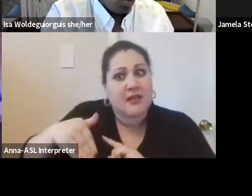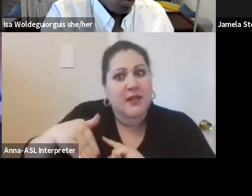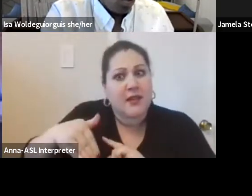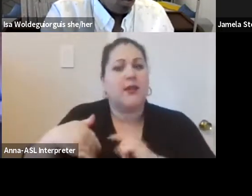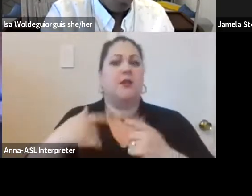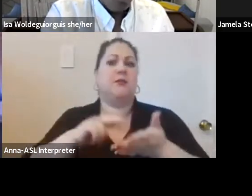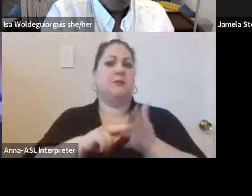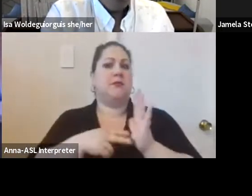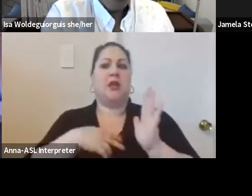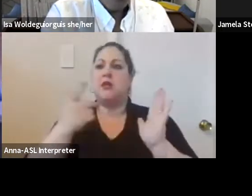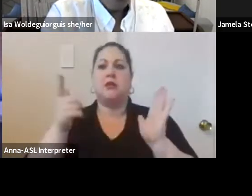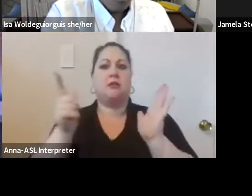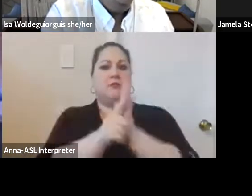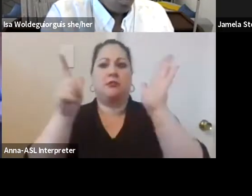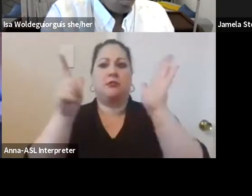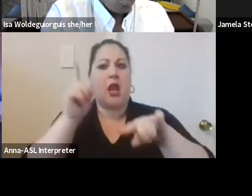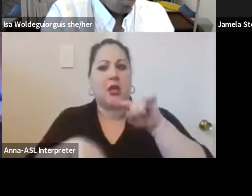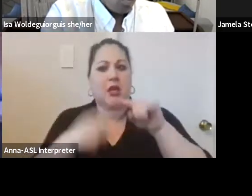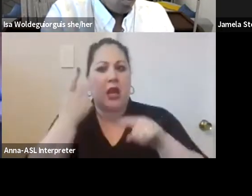daughter.